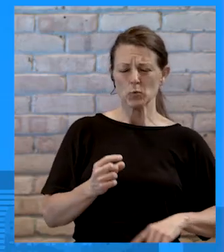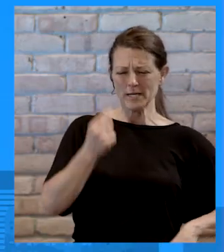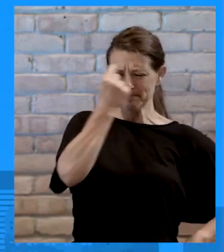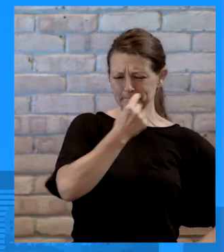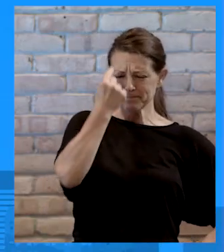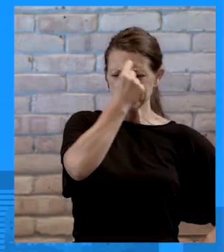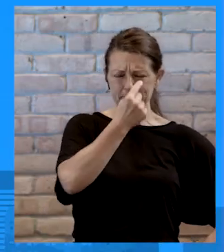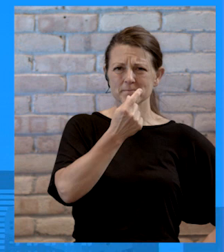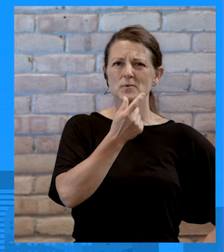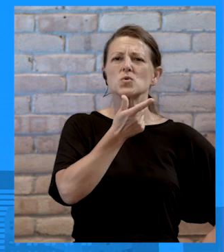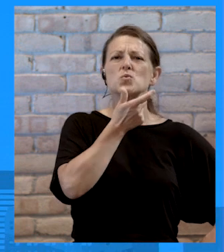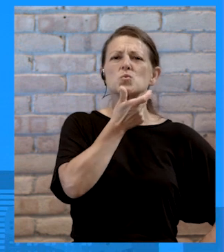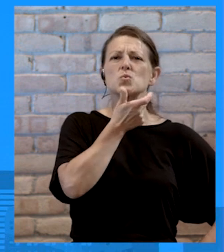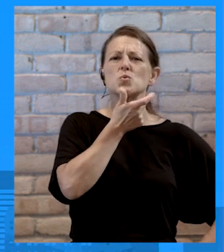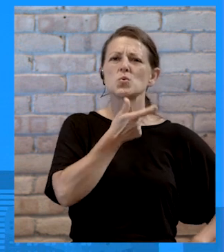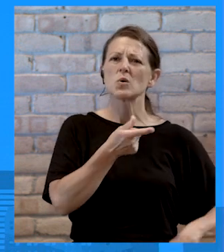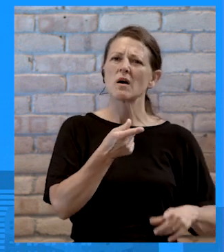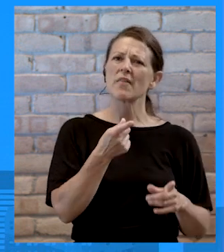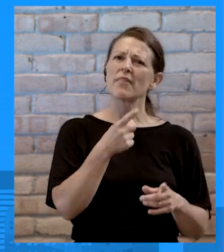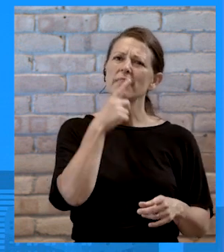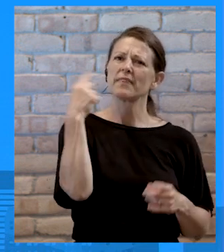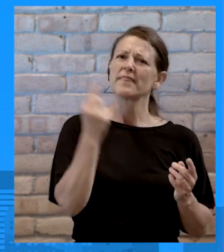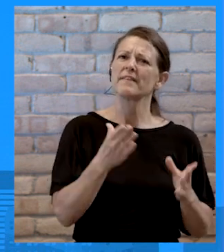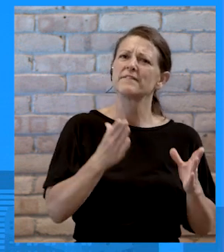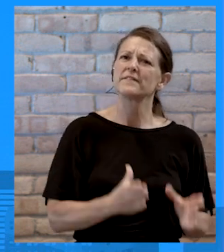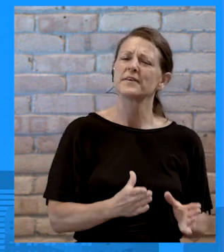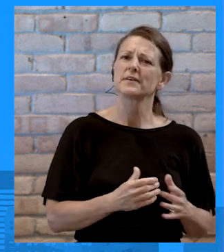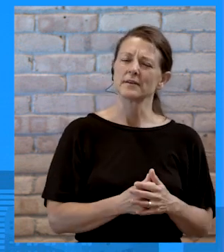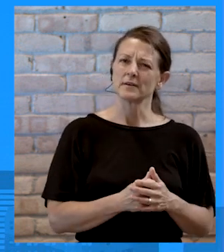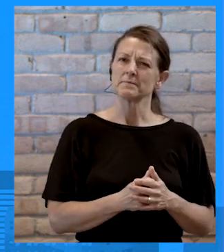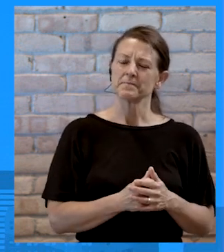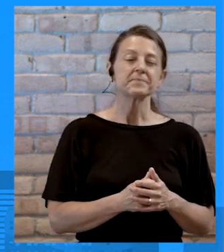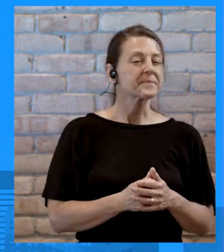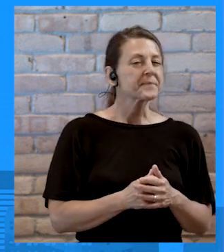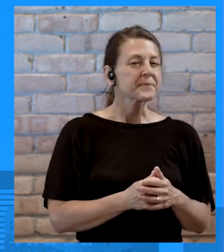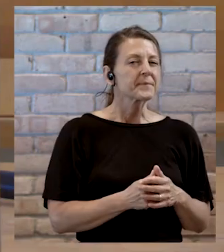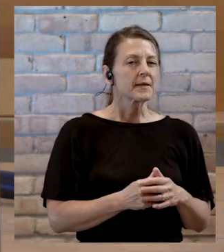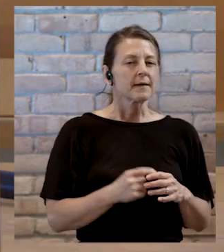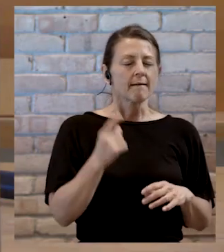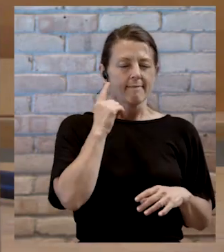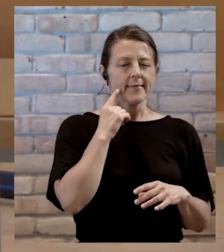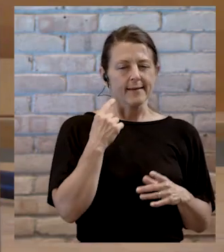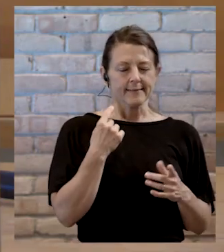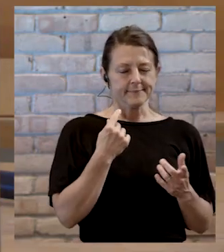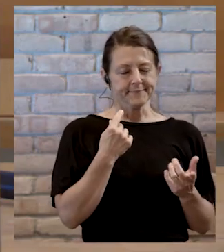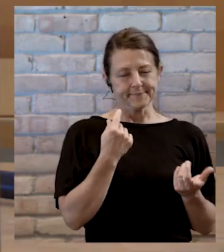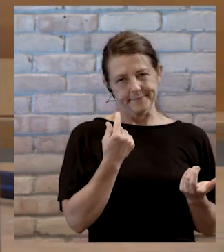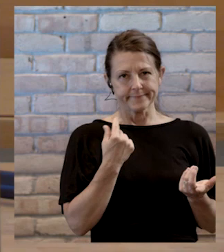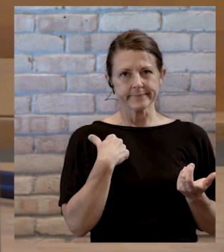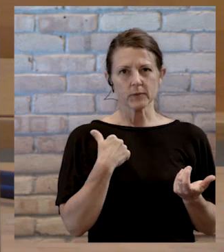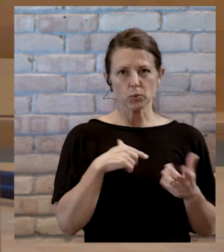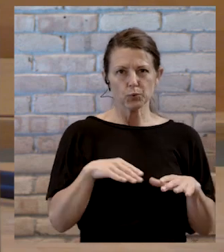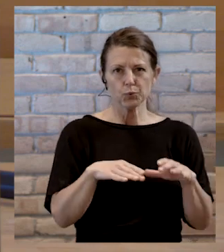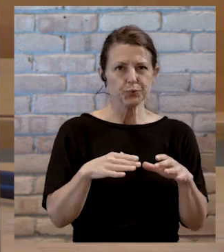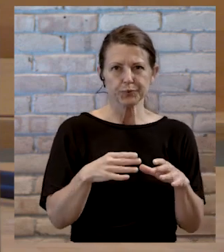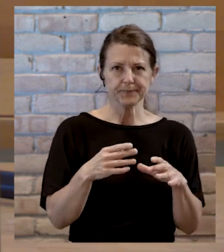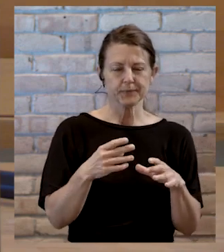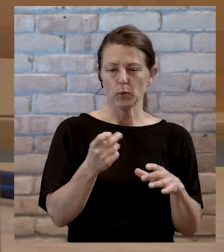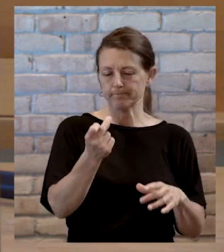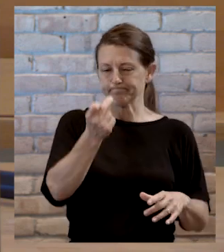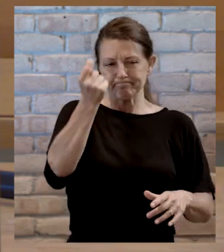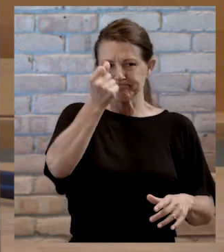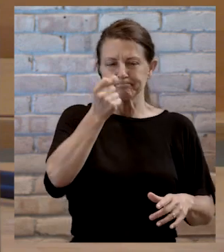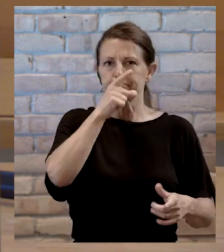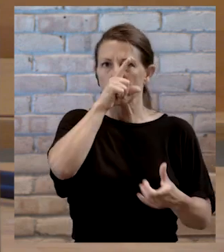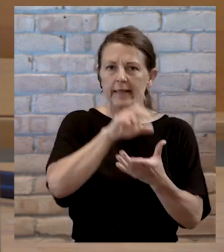is this thief? I think what we do most of the time, and I've found myself doing this as well, we immediately believe that